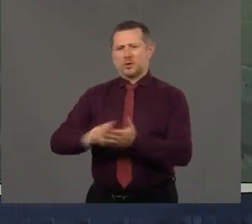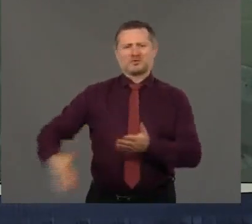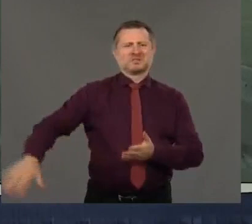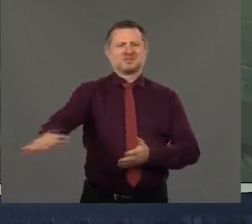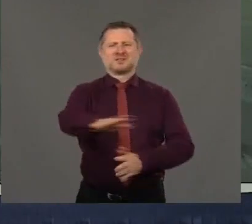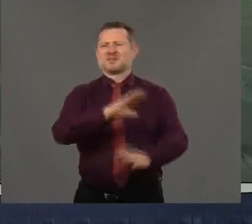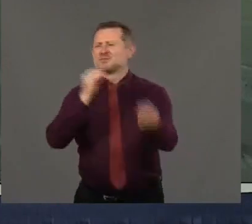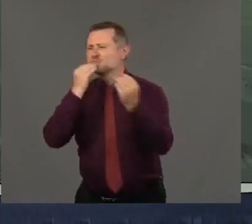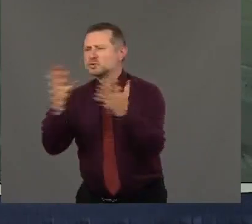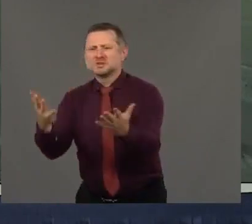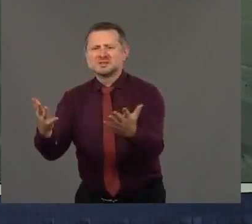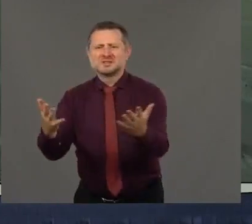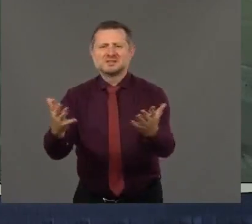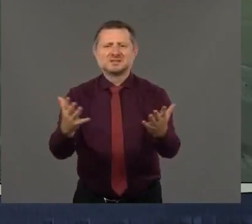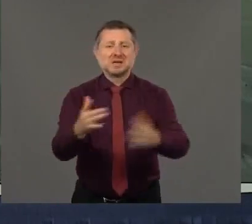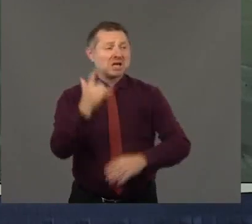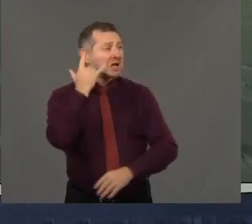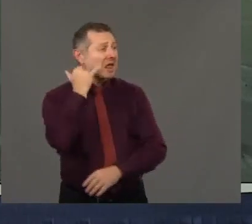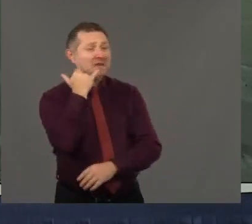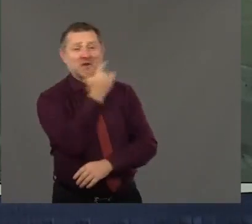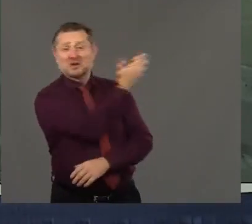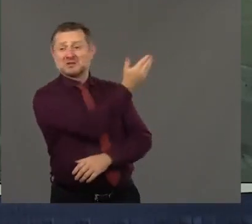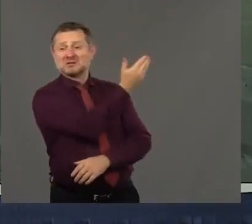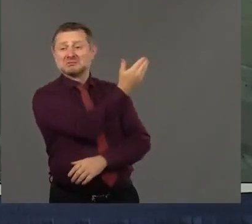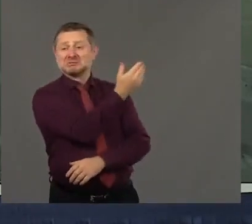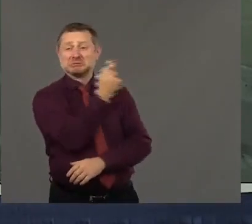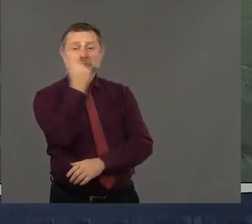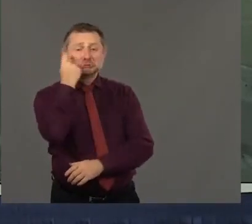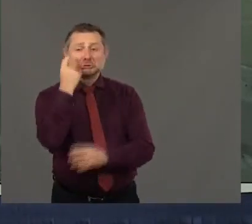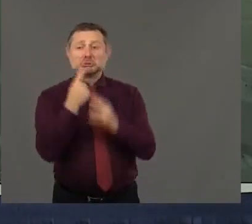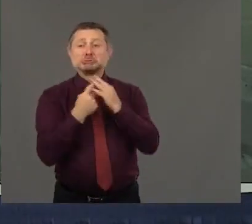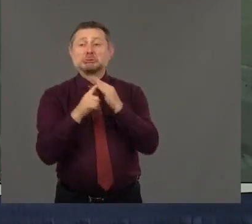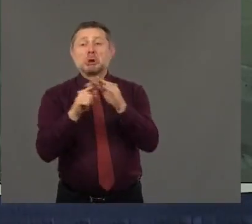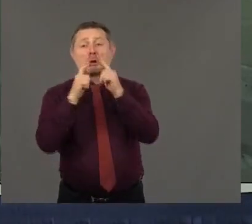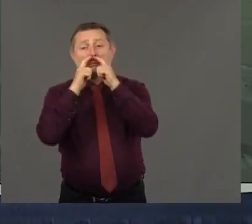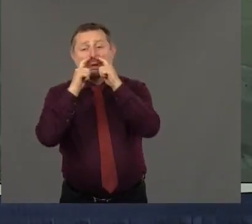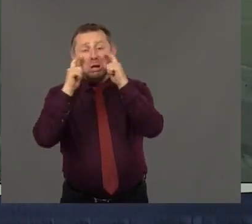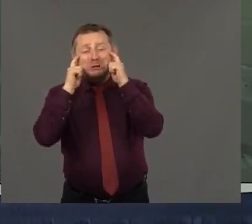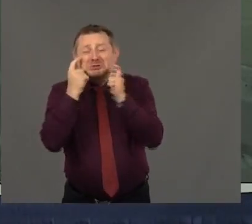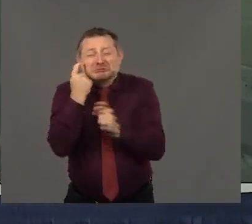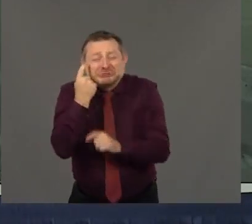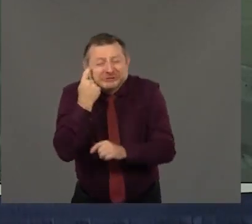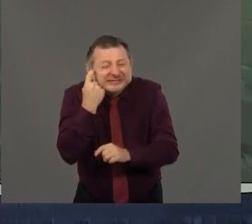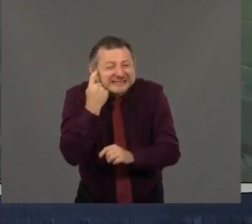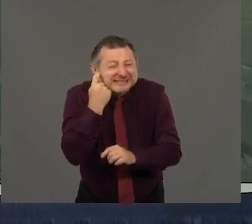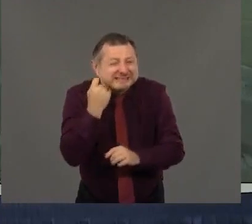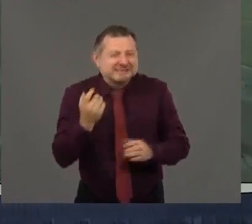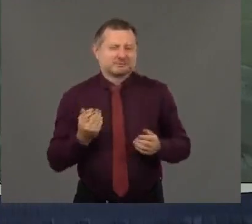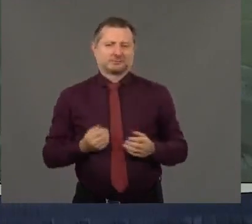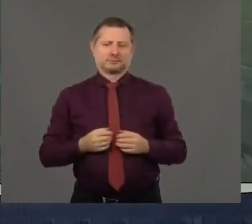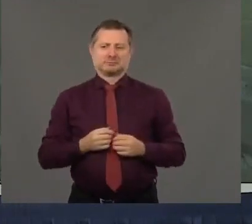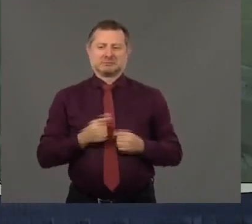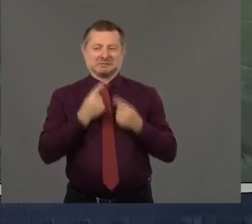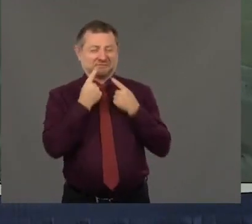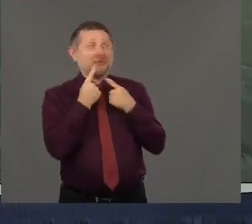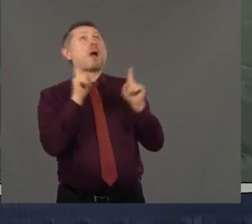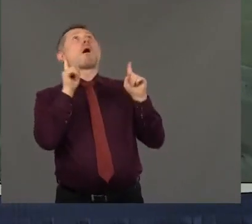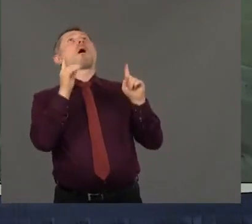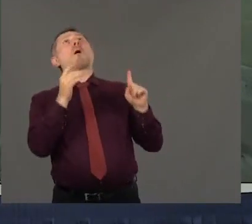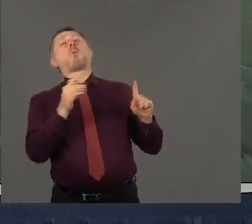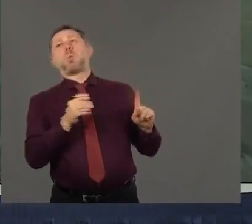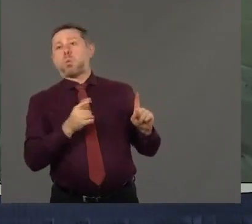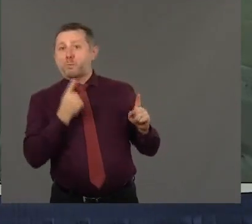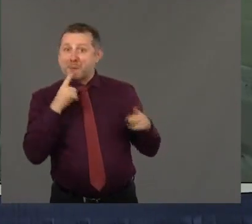California just went to masks as mandatory mask wearing a couple of weeks